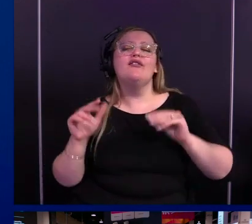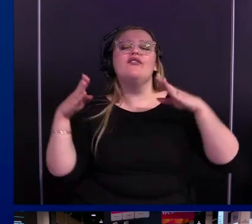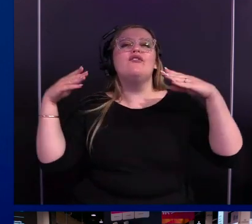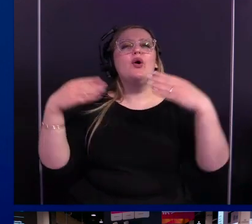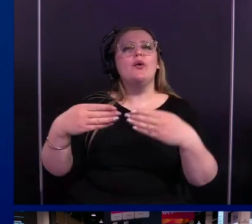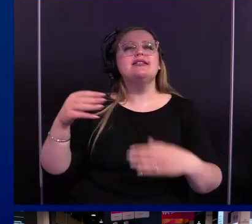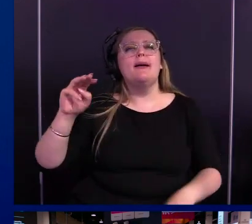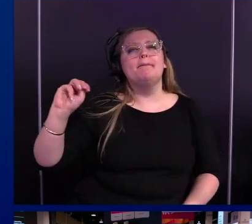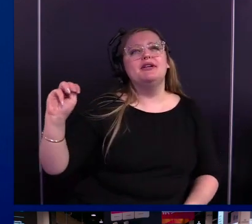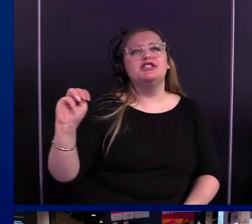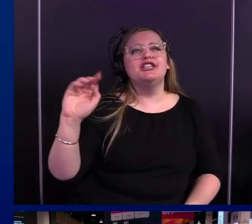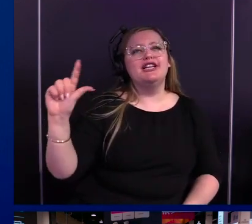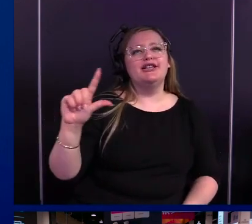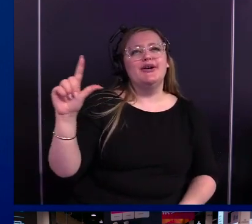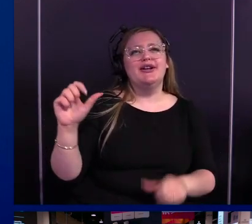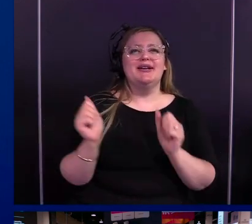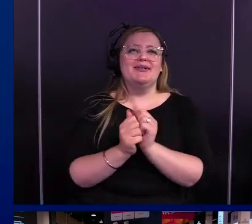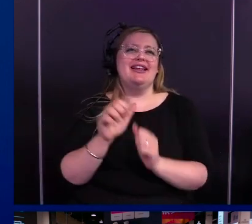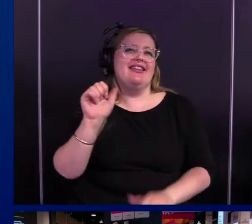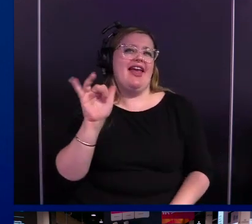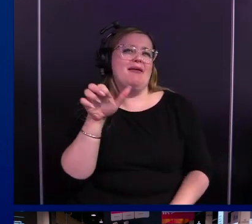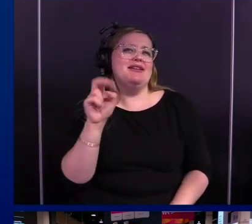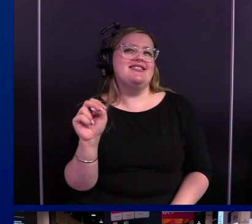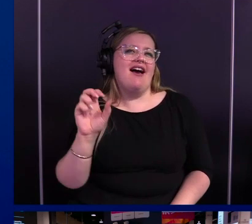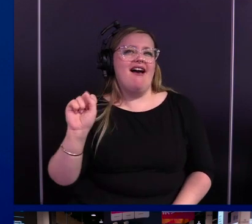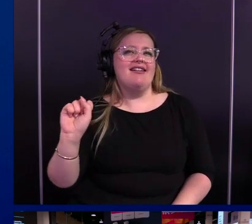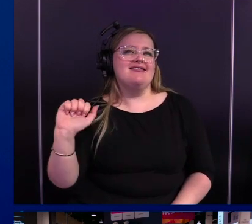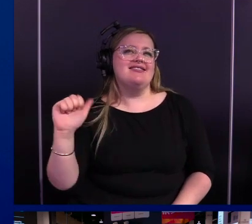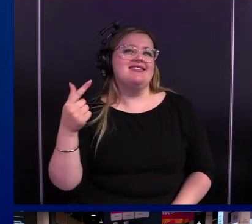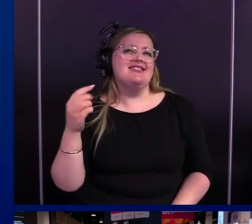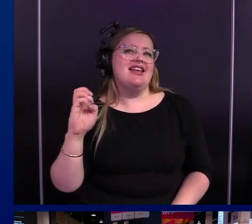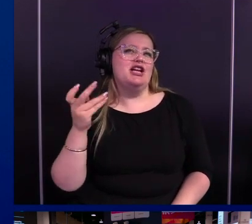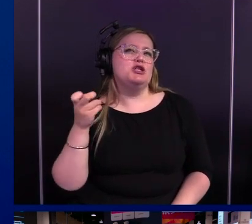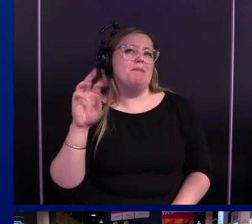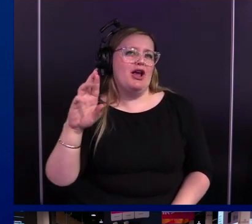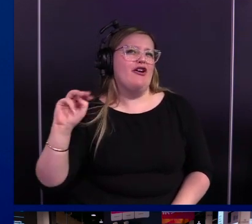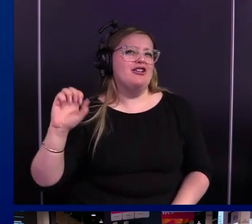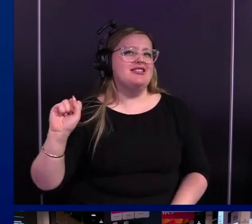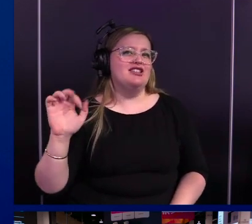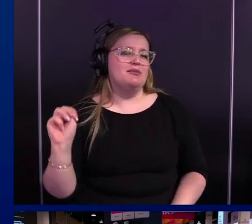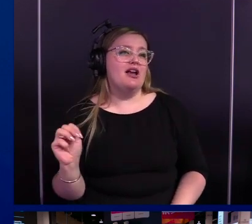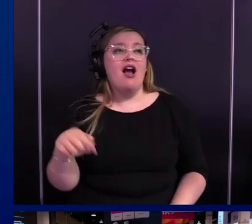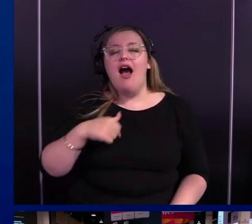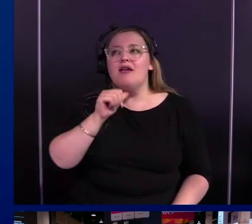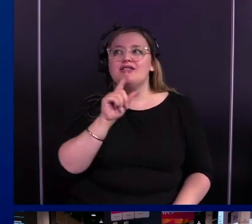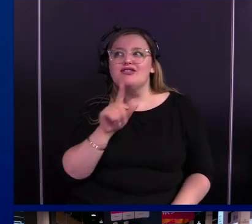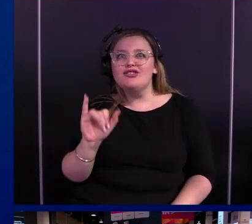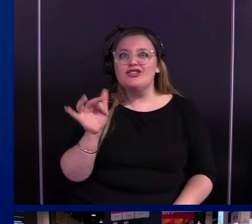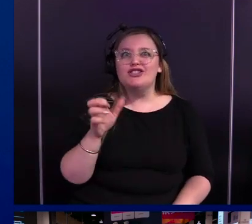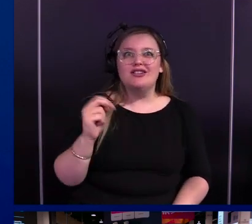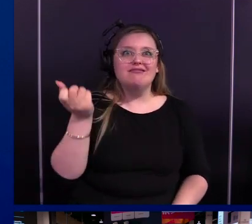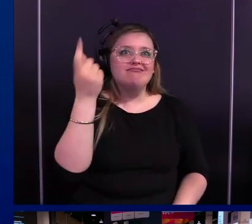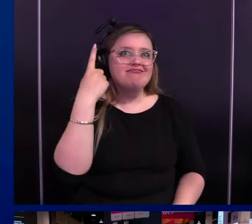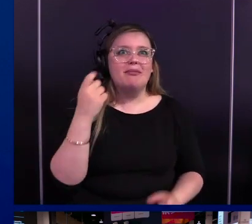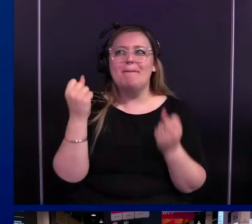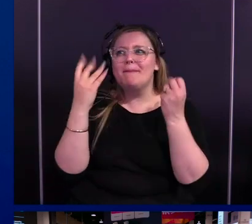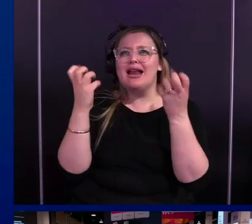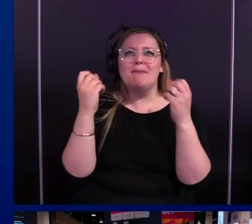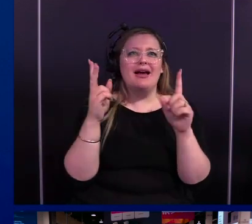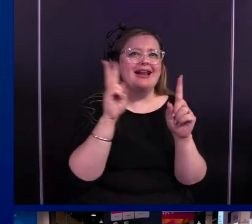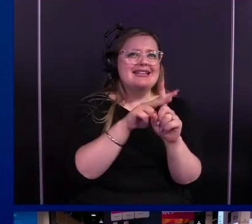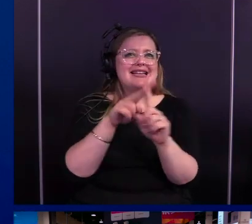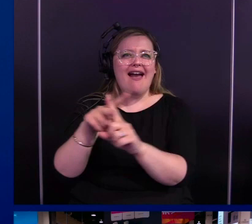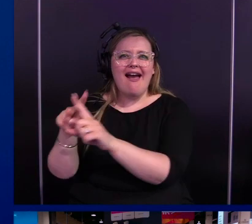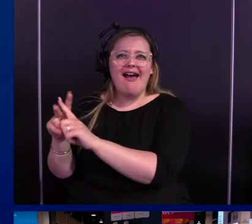with Amazon SageMaker. That was a fun episode. That was really cool. I wasn't sure if Justin was going to get it because of all the tasks that were in that challenge. I think there were